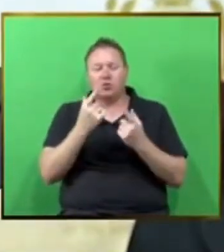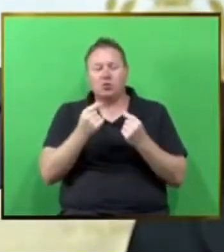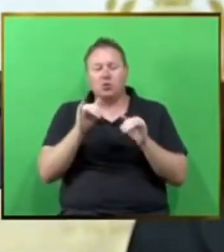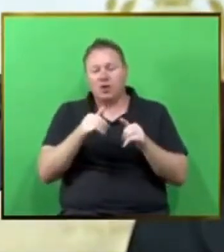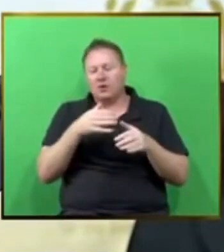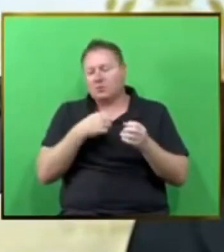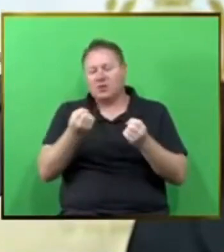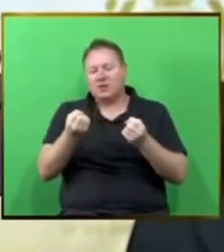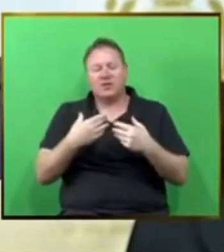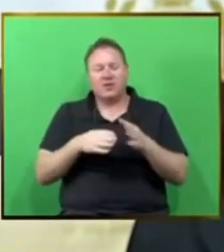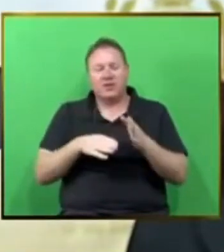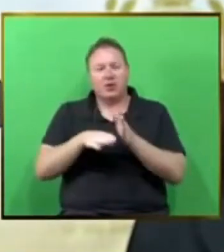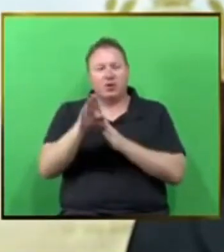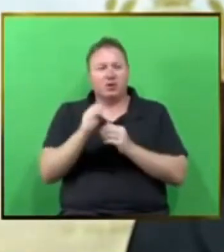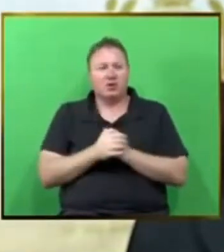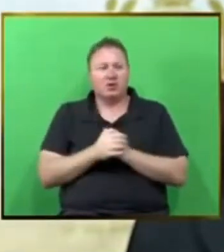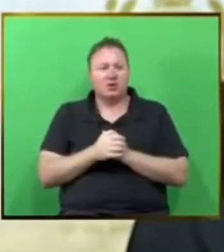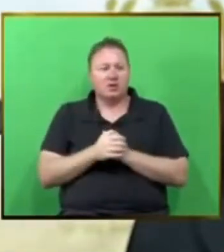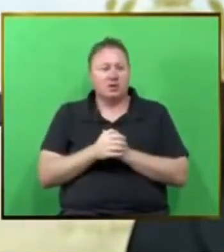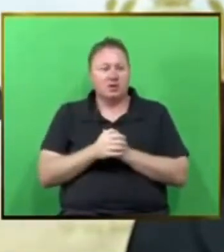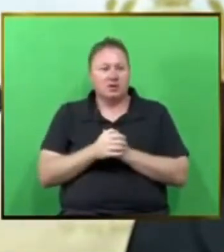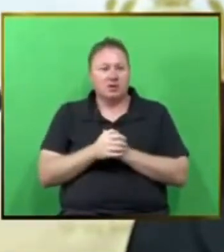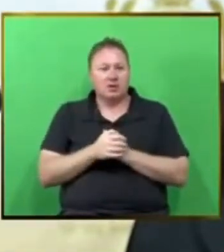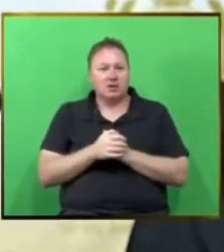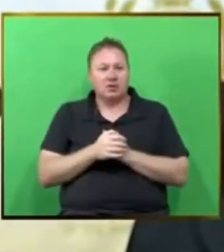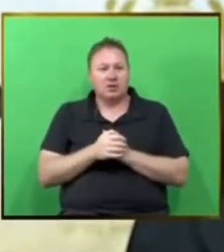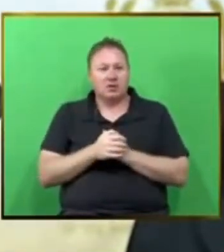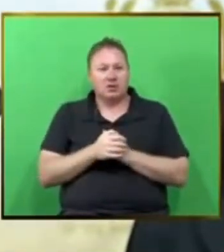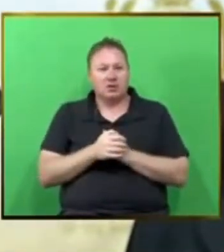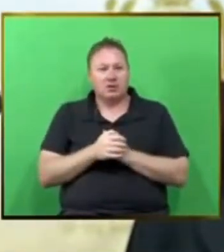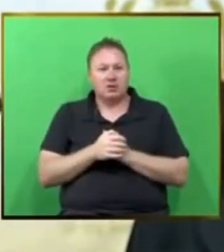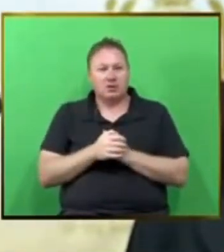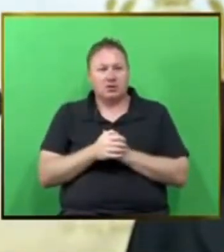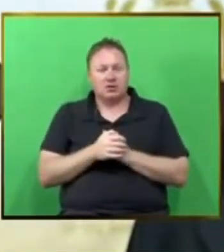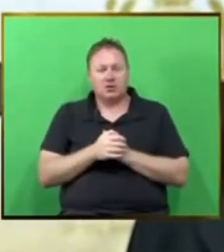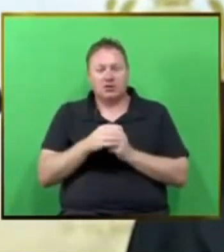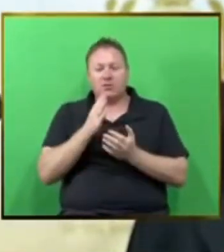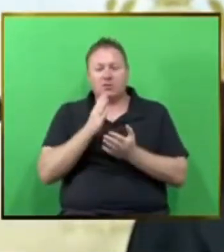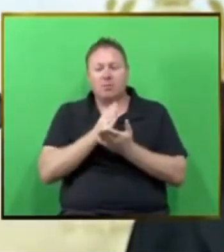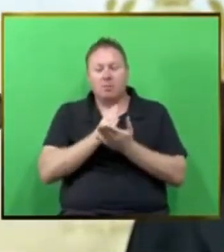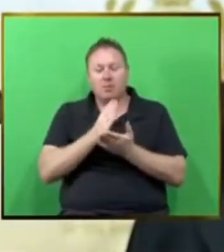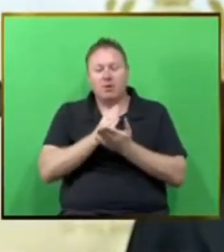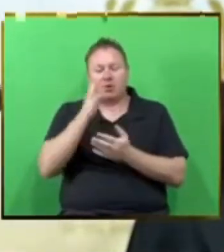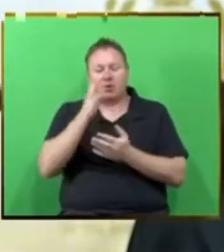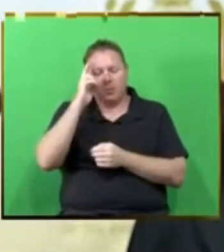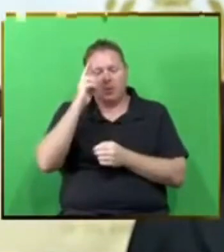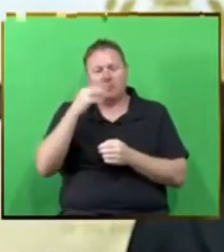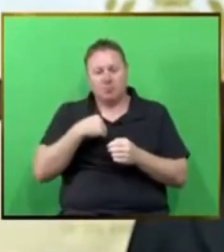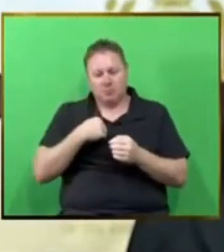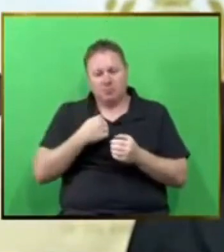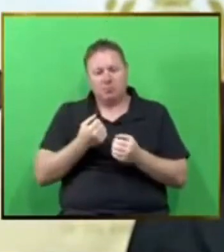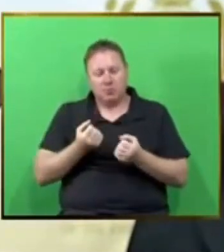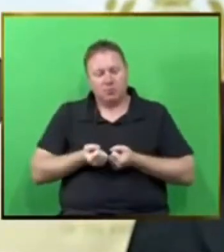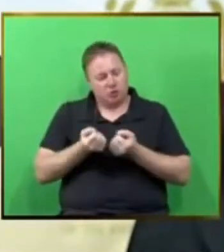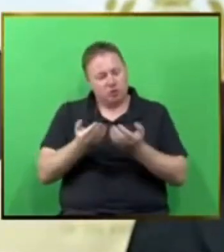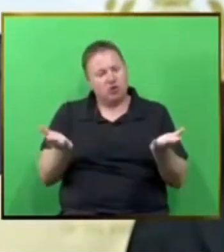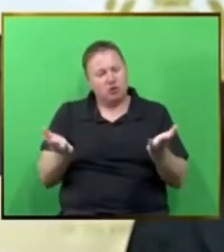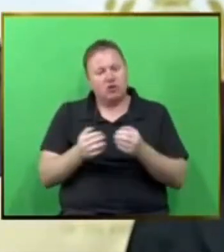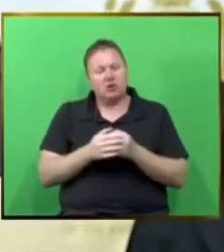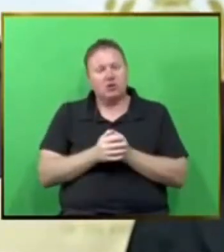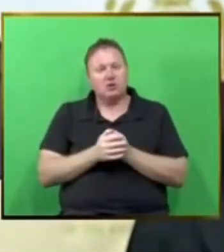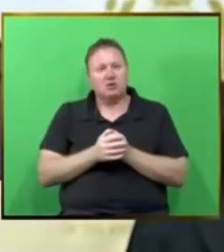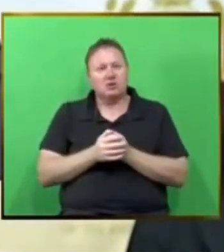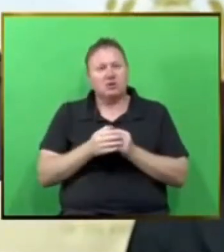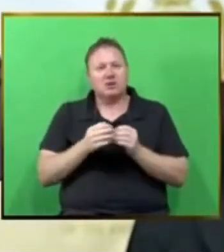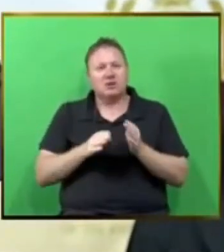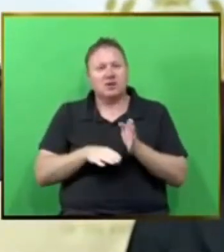So I want to assure Lagogo ukuthi mna di-generous anzomnyusela nge-20 rand. We are giving them an